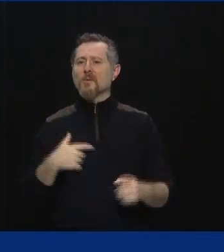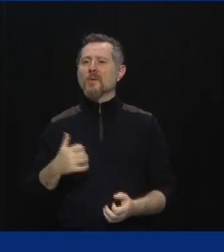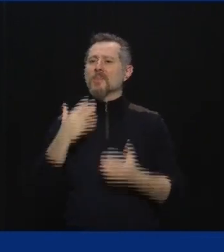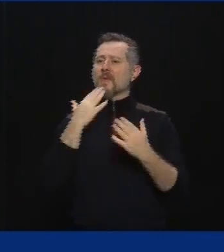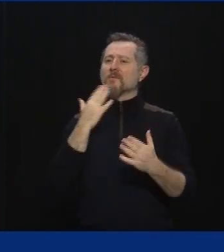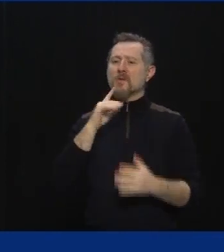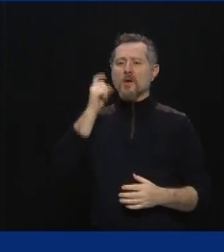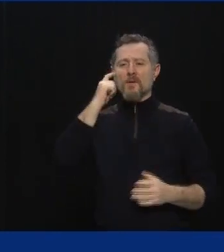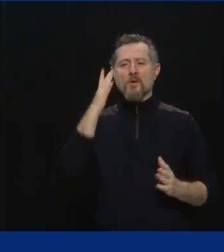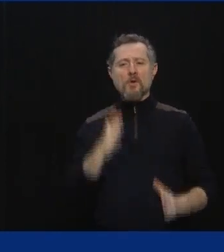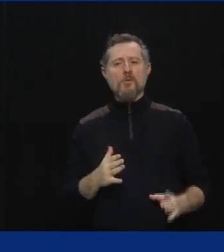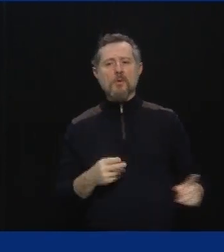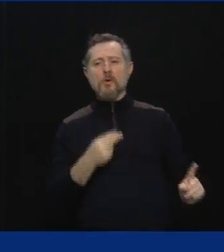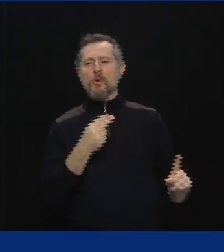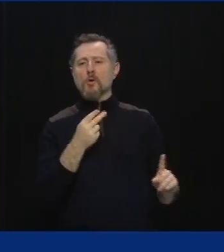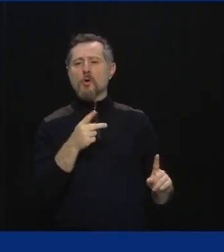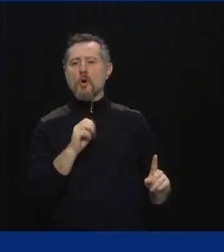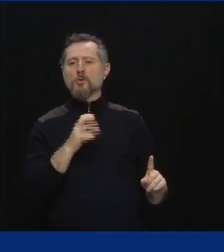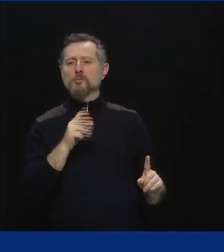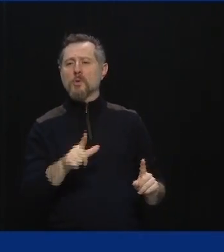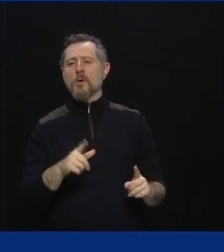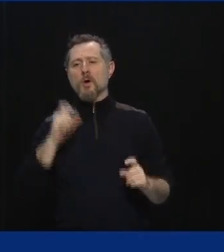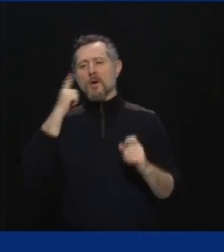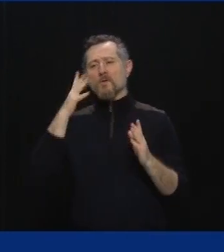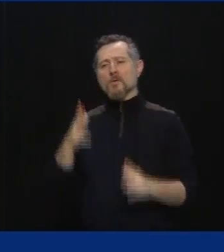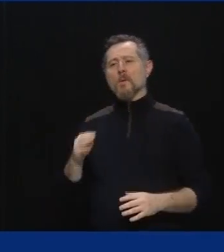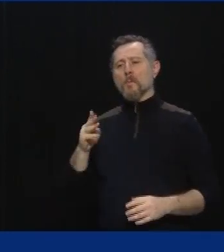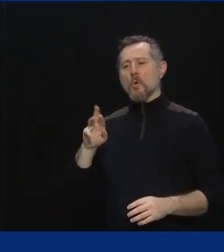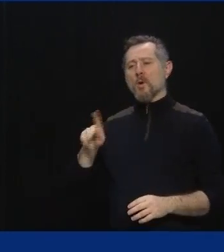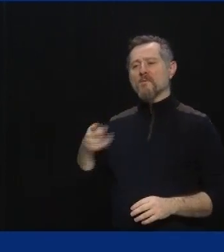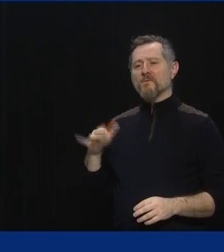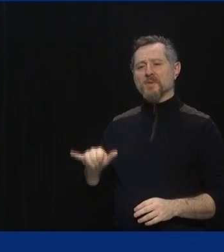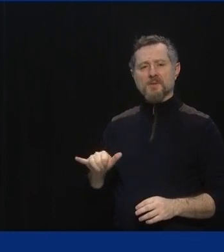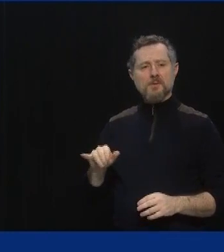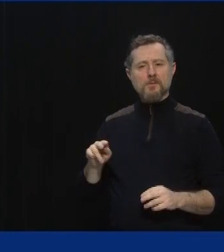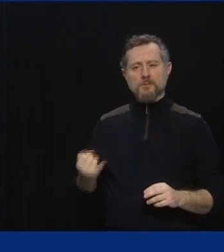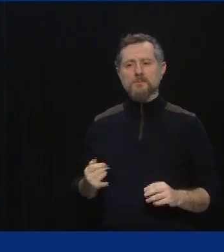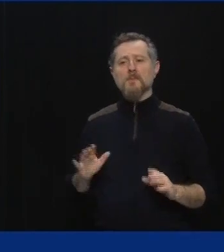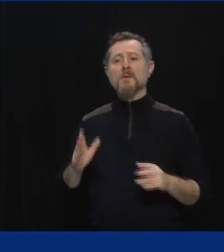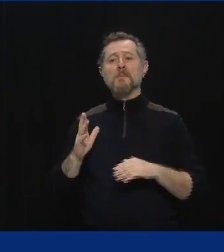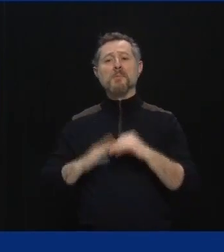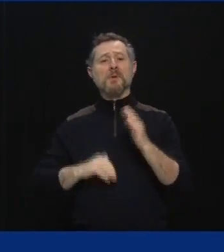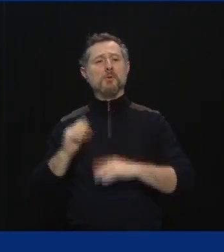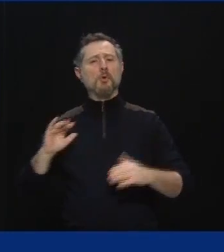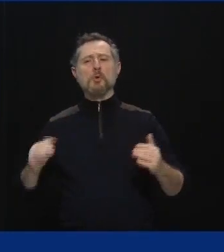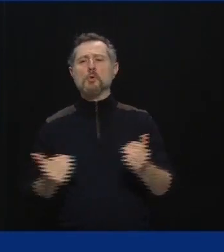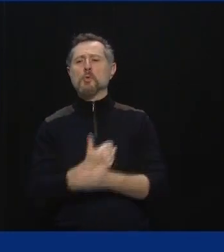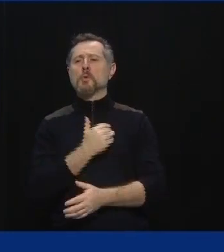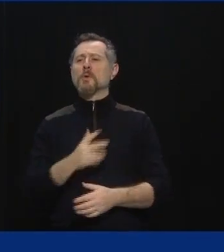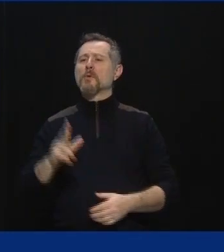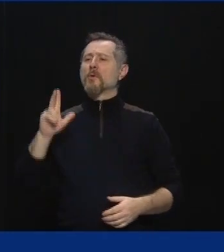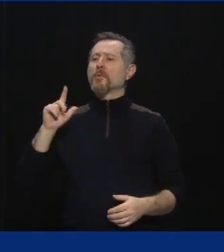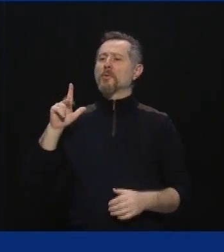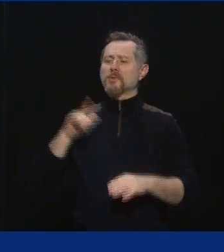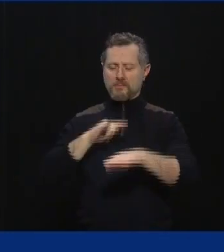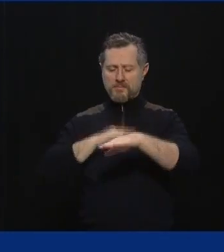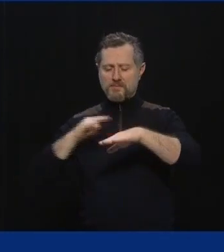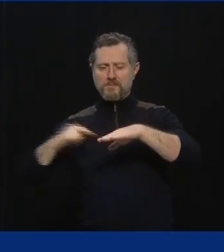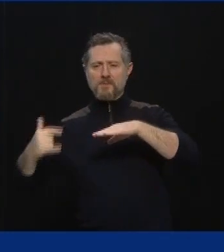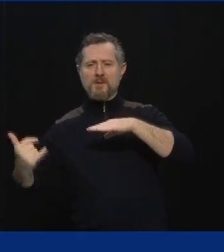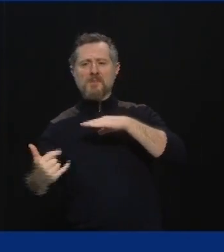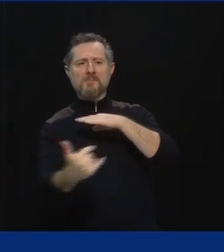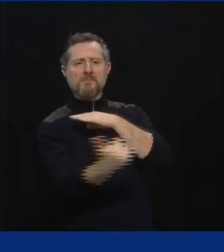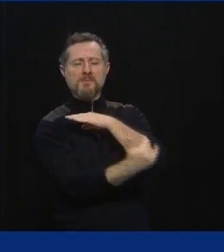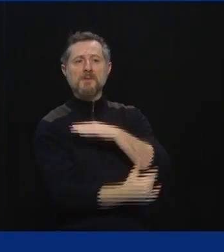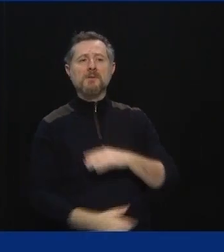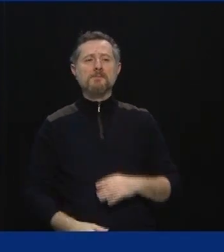Murphy. We are building a new 23-gate international terminal anchoring the south side of JFK Airport. It will be